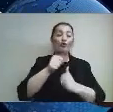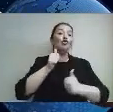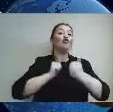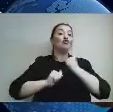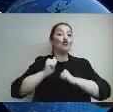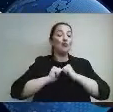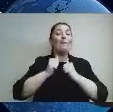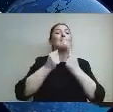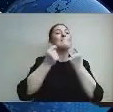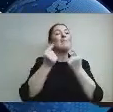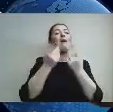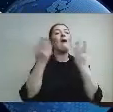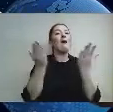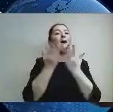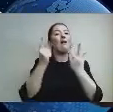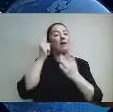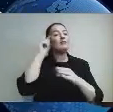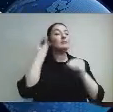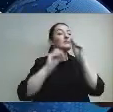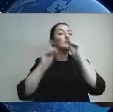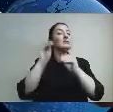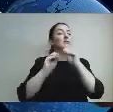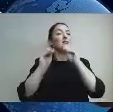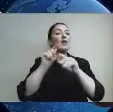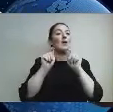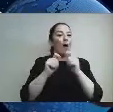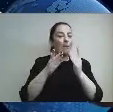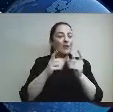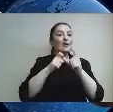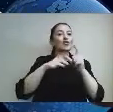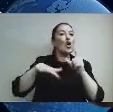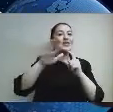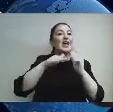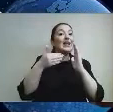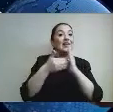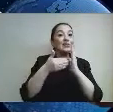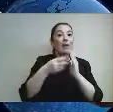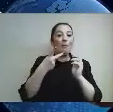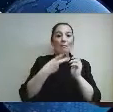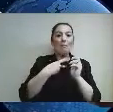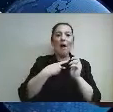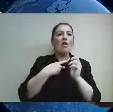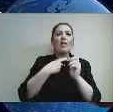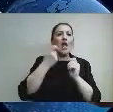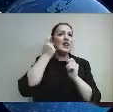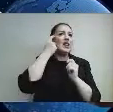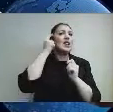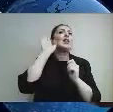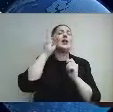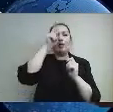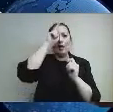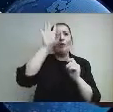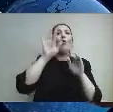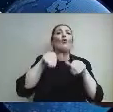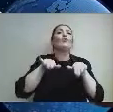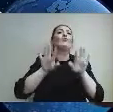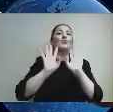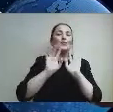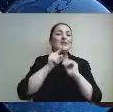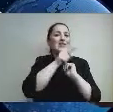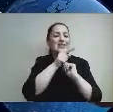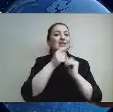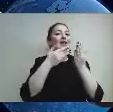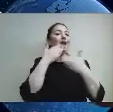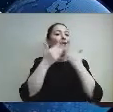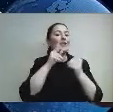didn't actually have any exposure to social entrepreneurship. It wasn't known back in 2015. Indeed,